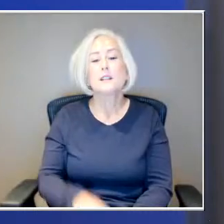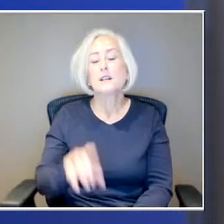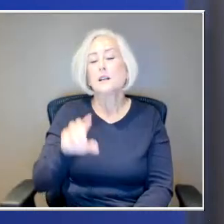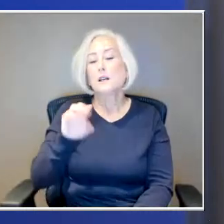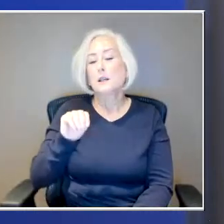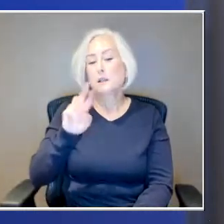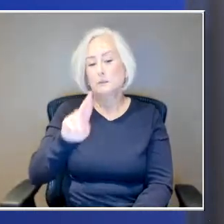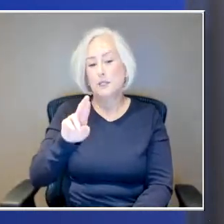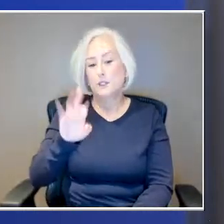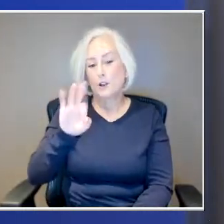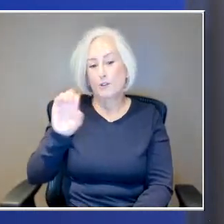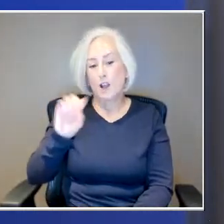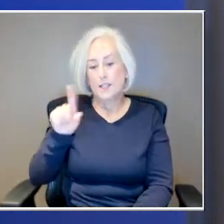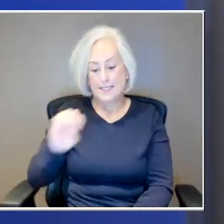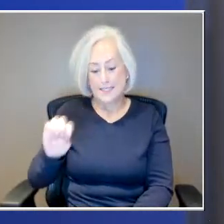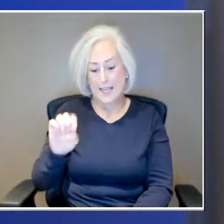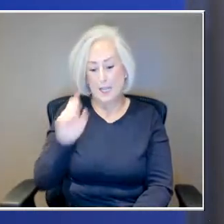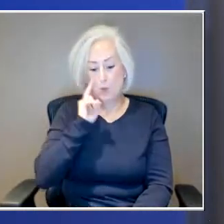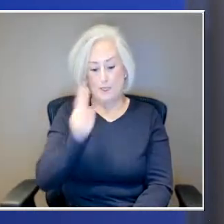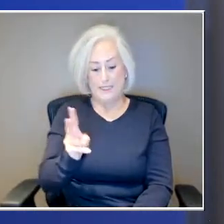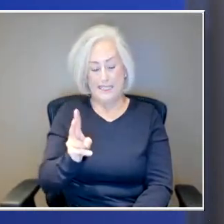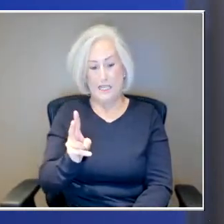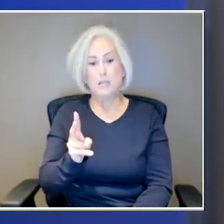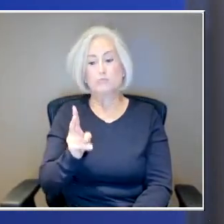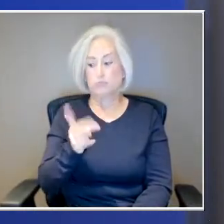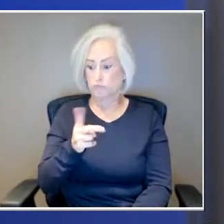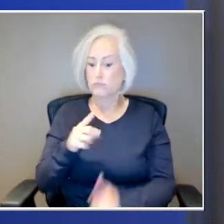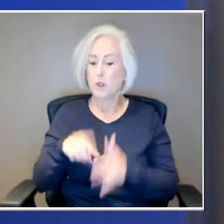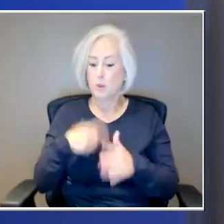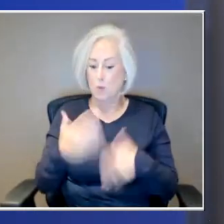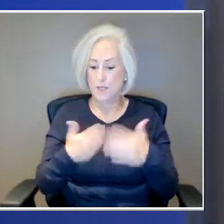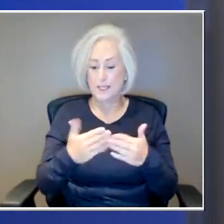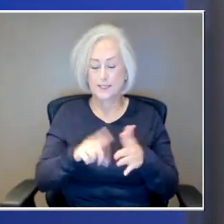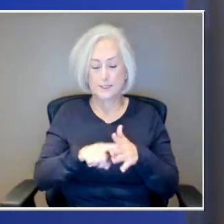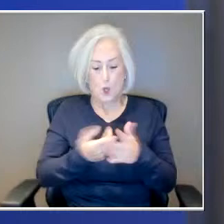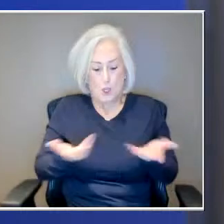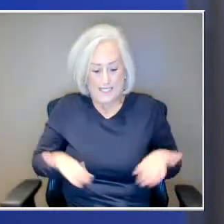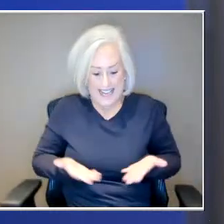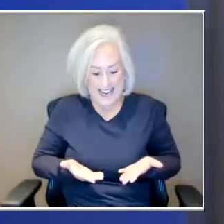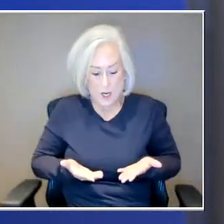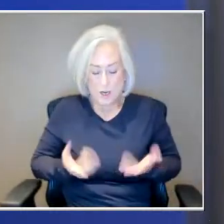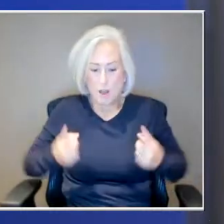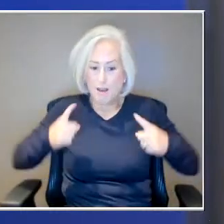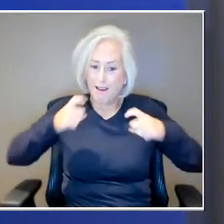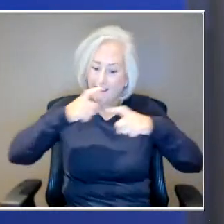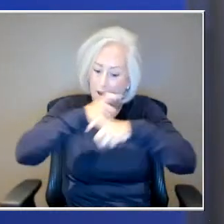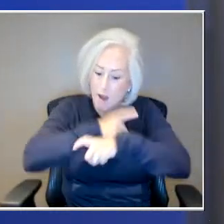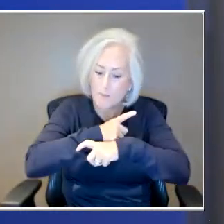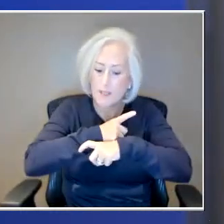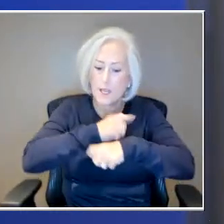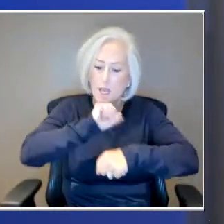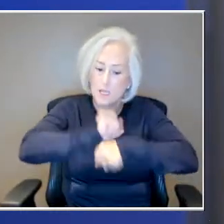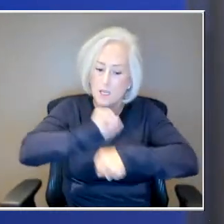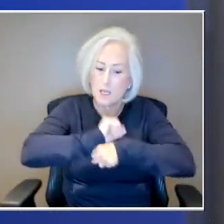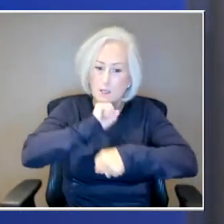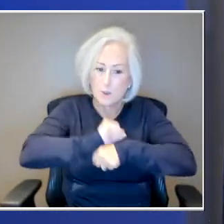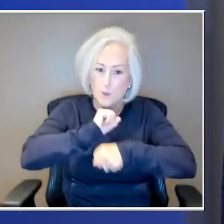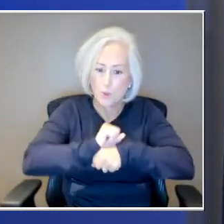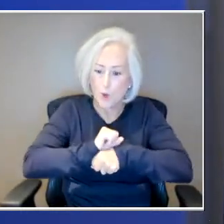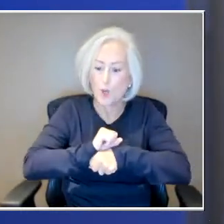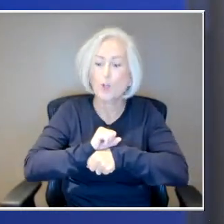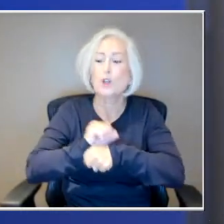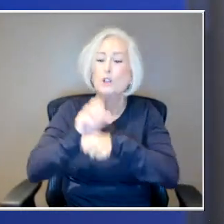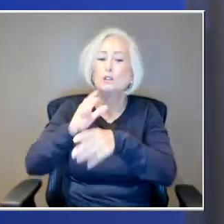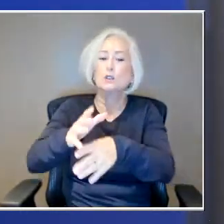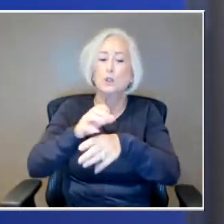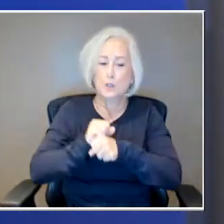really starts here and then is a really complicated workflow of getting the cells here, making sure they're shipped appropriately to the respective